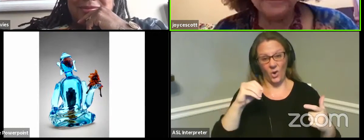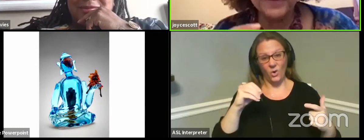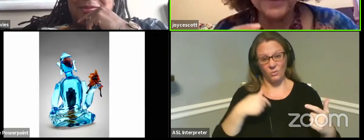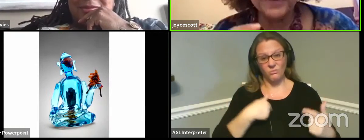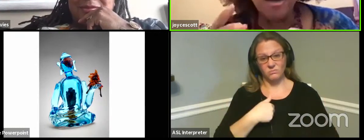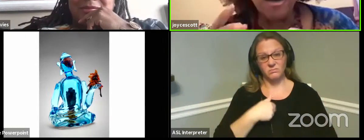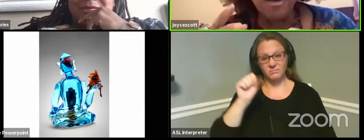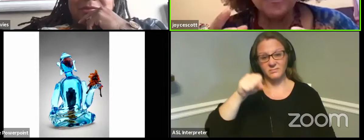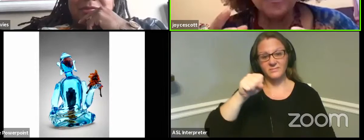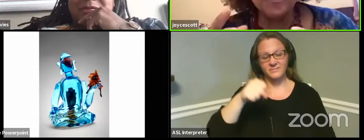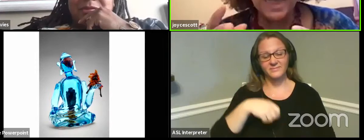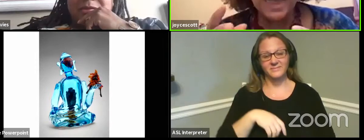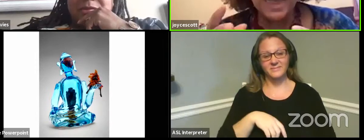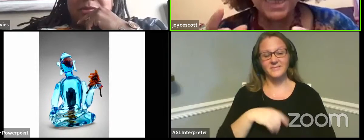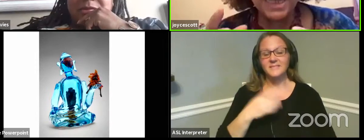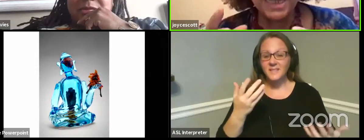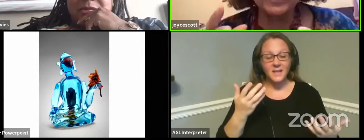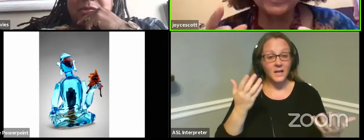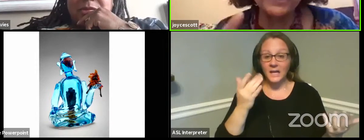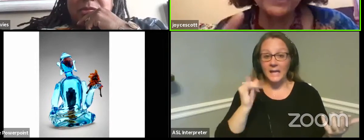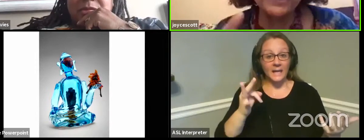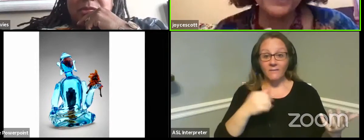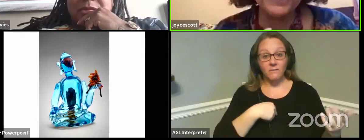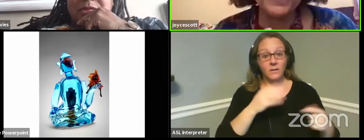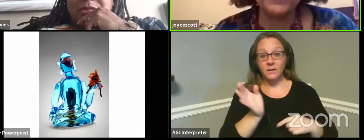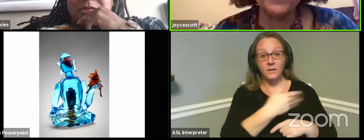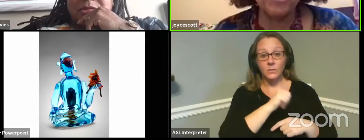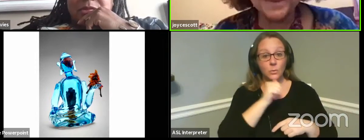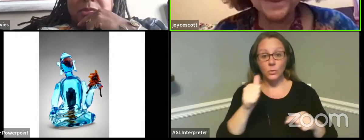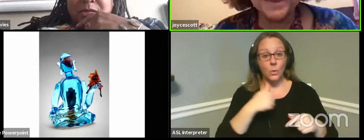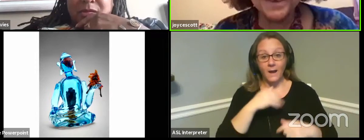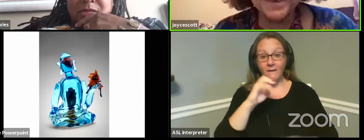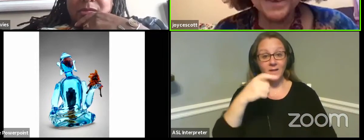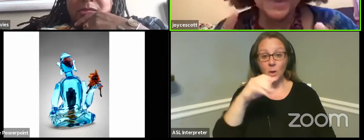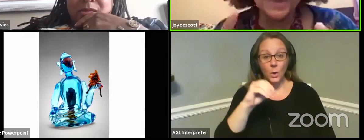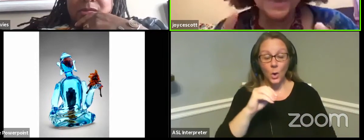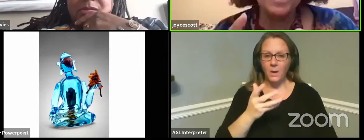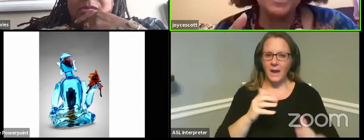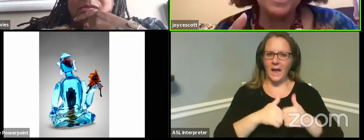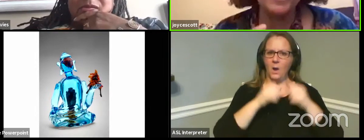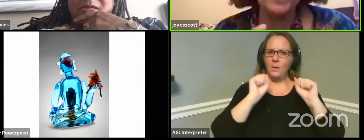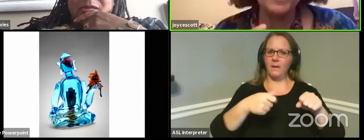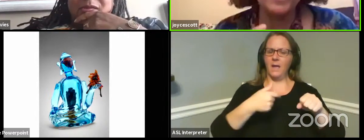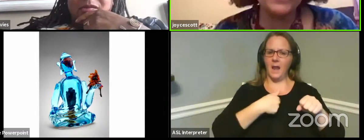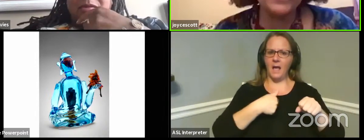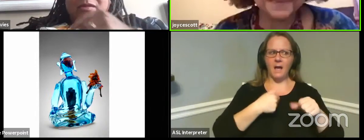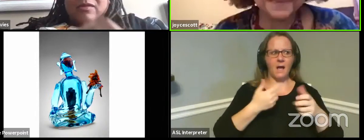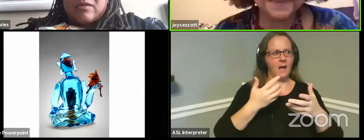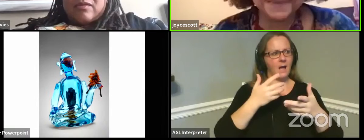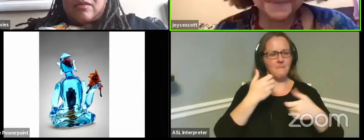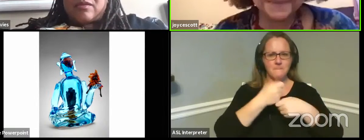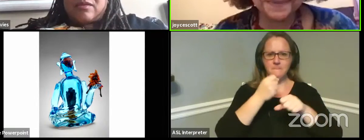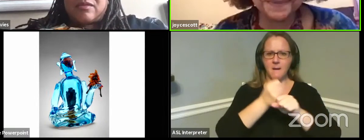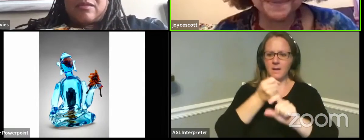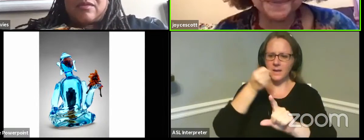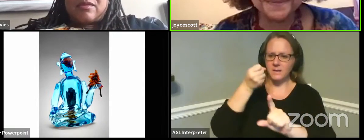It's because how else will I be able to place myself somewhere where I can help others?